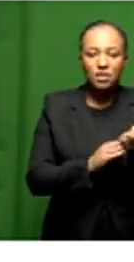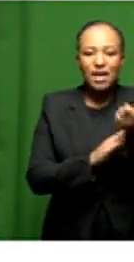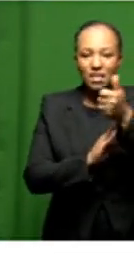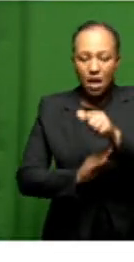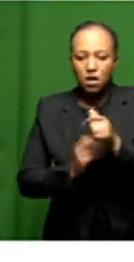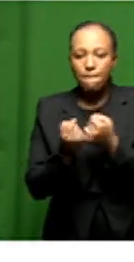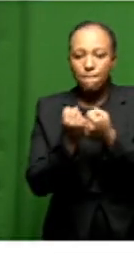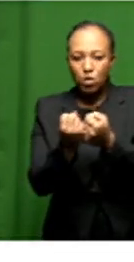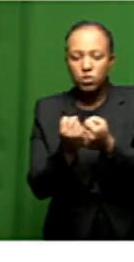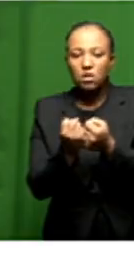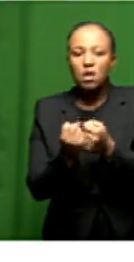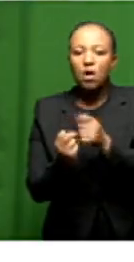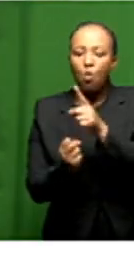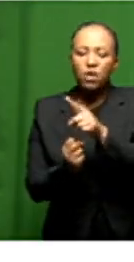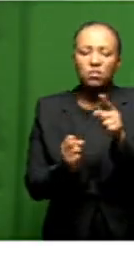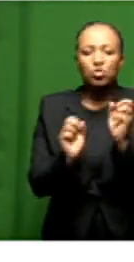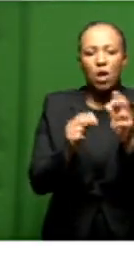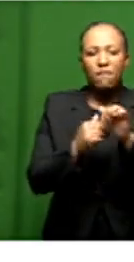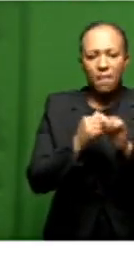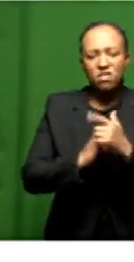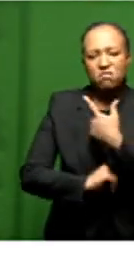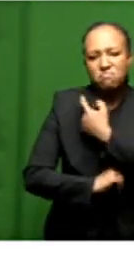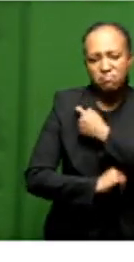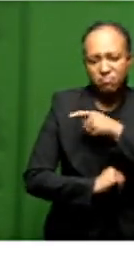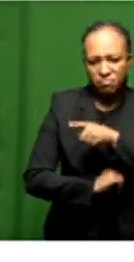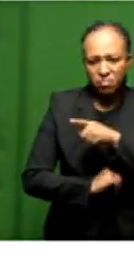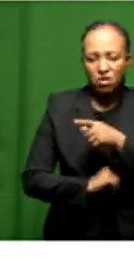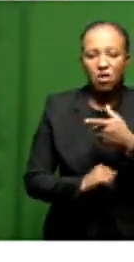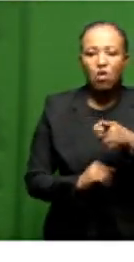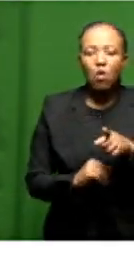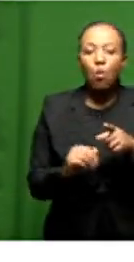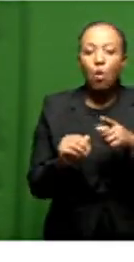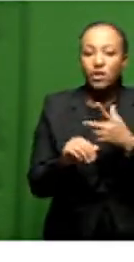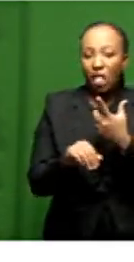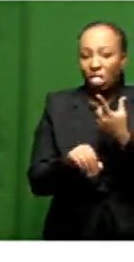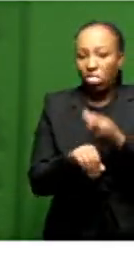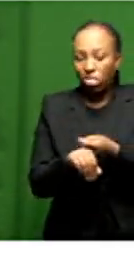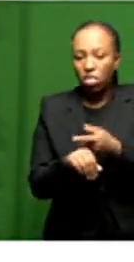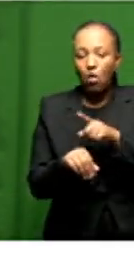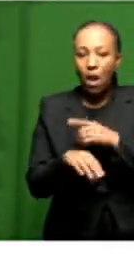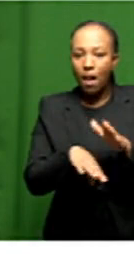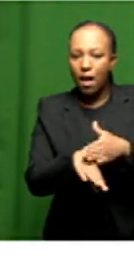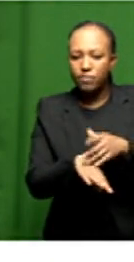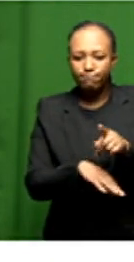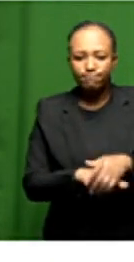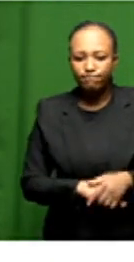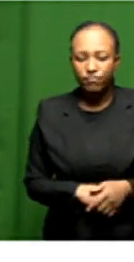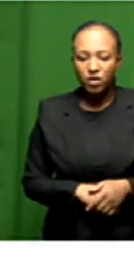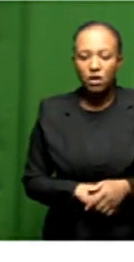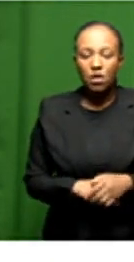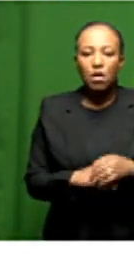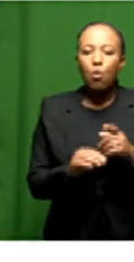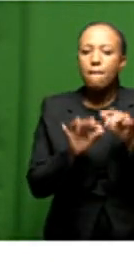a booster shot between 1 and 12 months. And it's never too late for a pet to receive its first jab. The outcome is actually quite